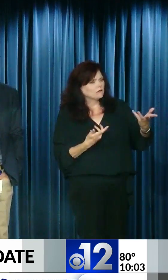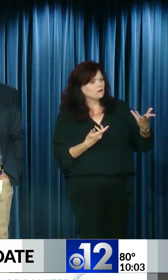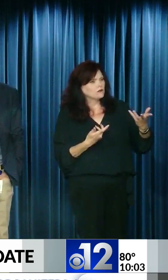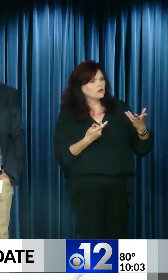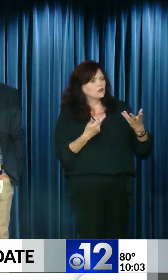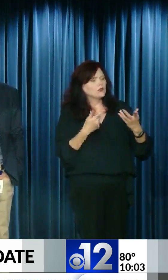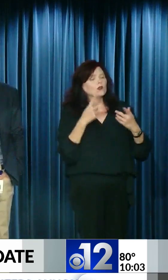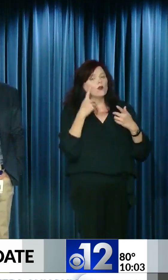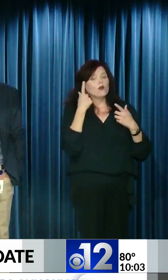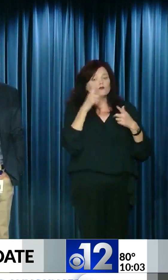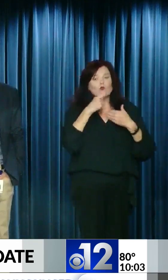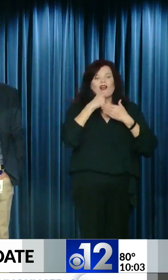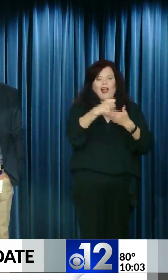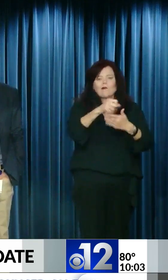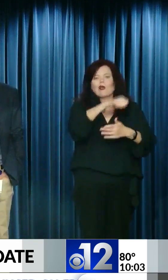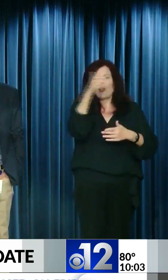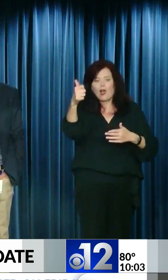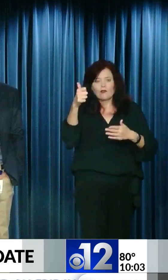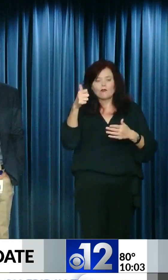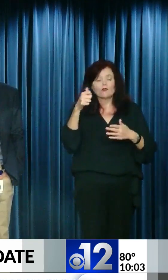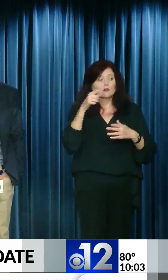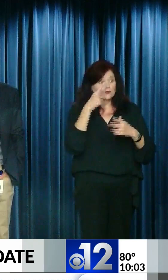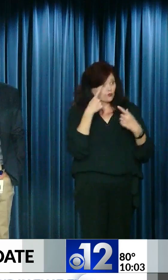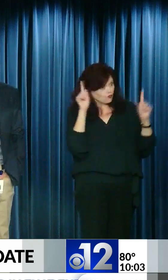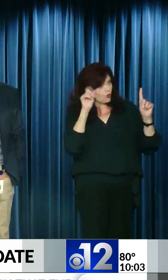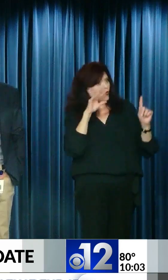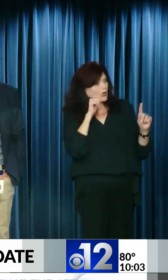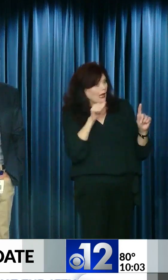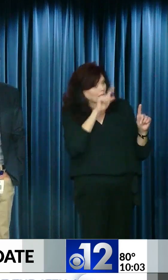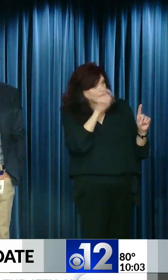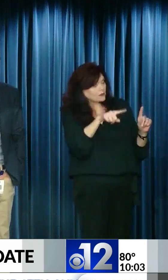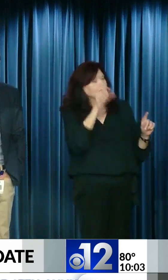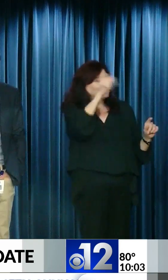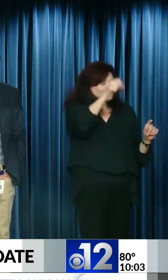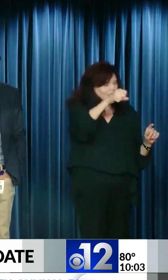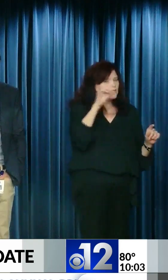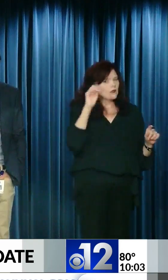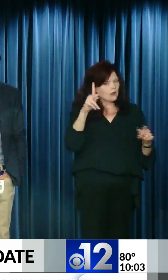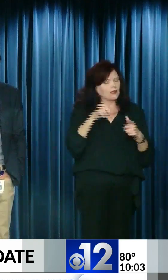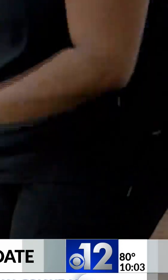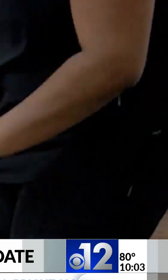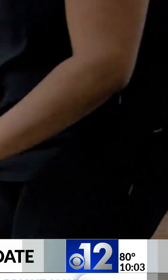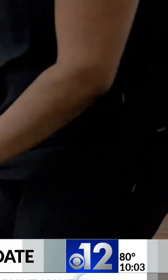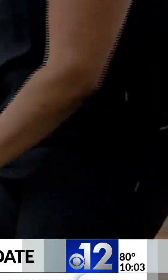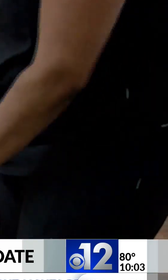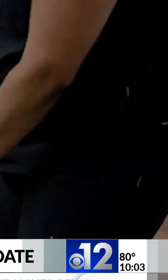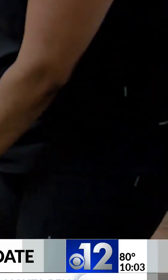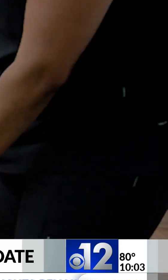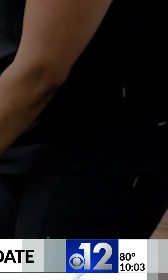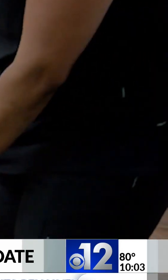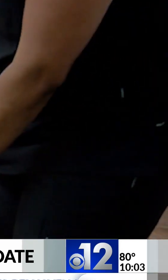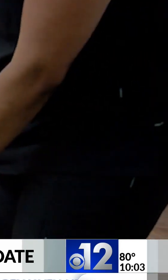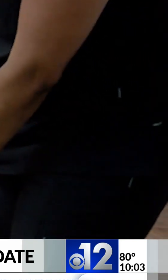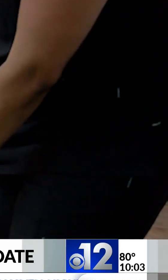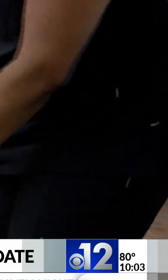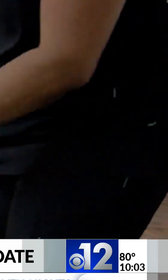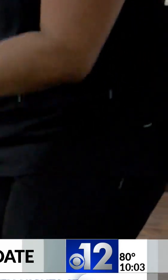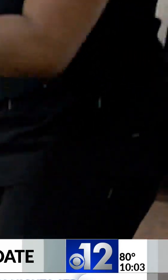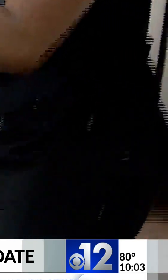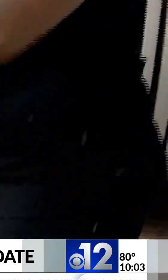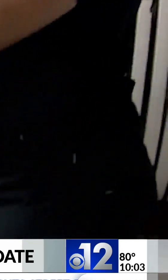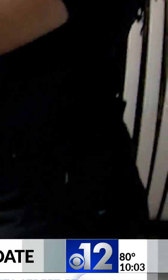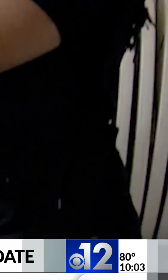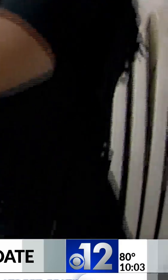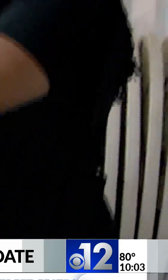greater good well, does it work or does it not work? Yes, but okay, well then never mind. Governor Reeves says he believes the